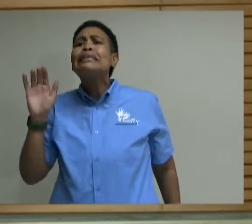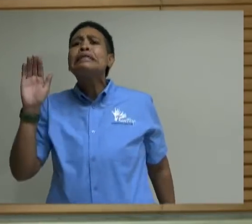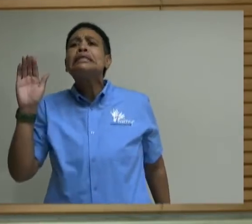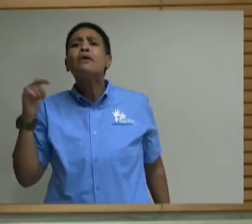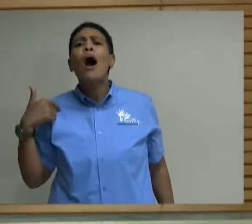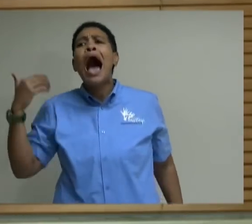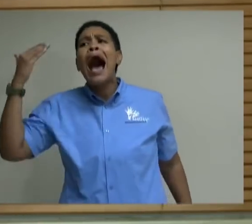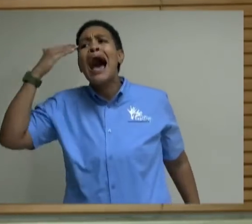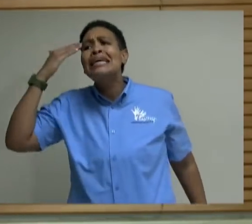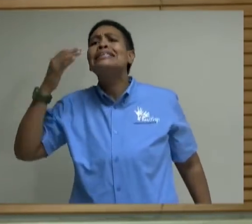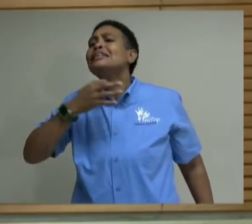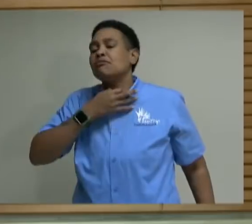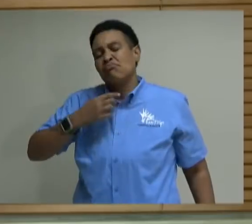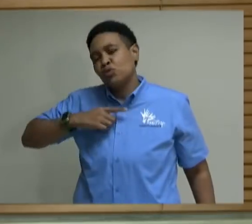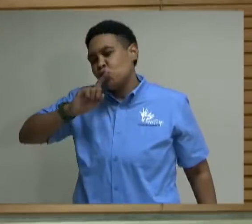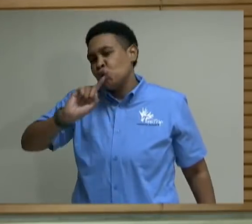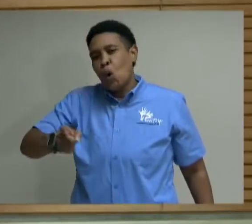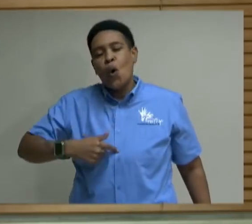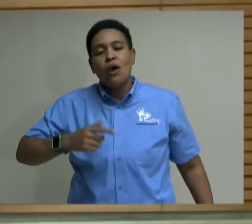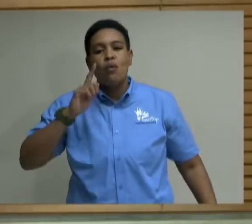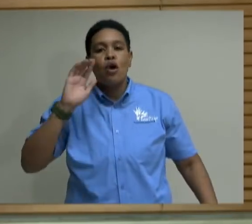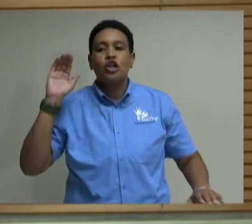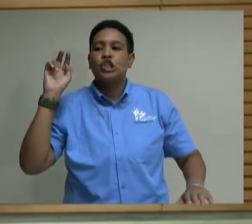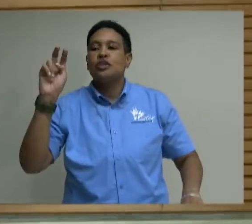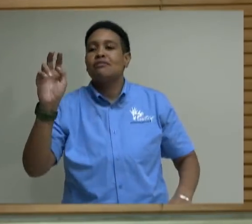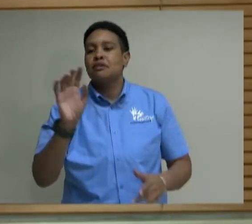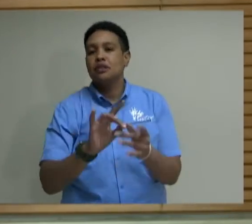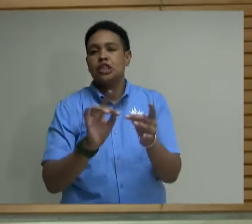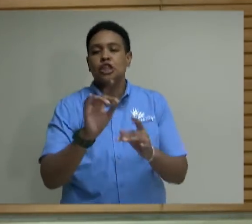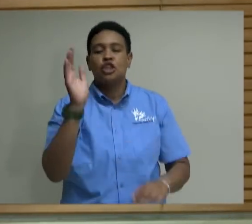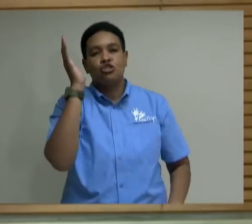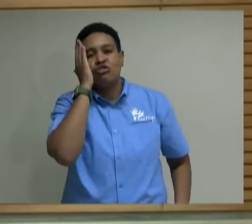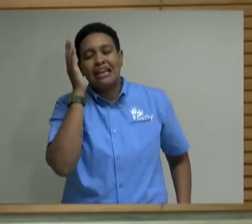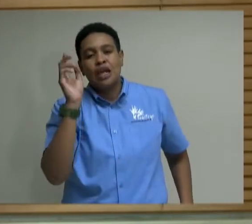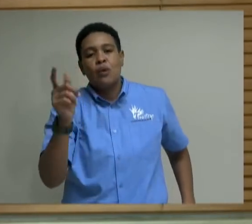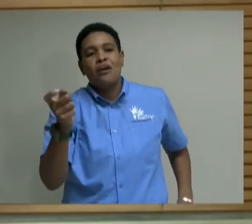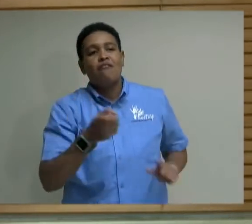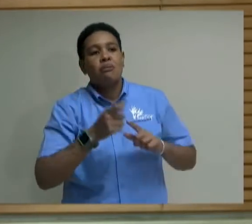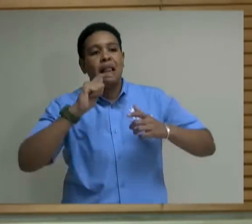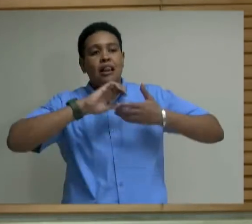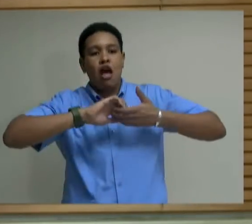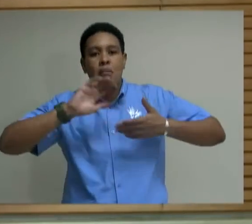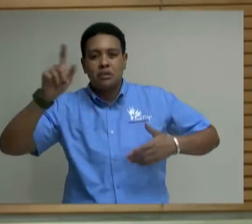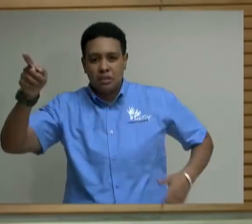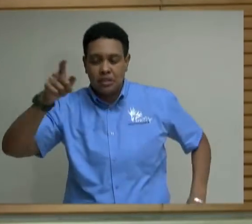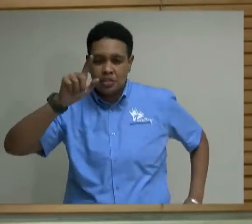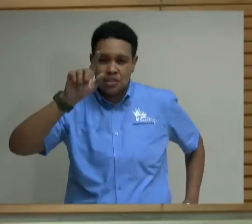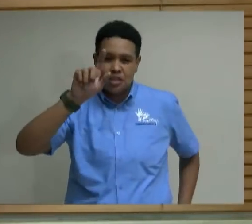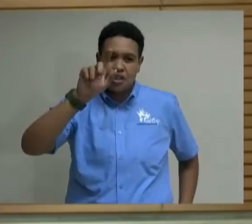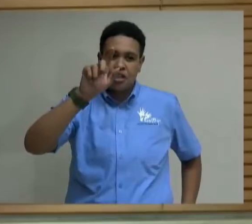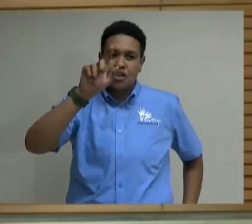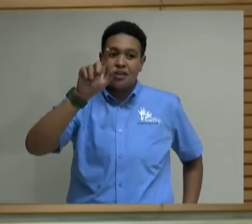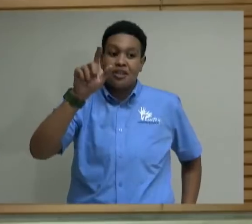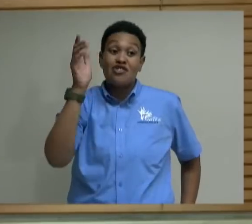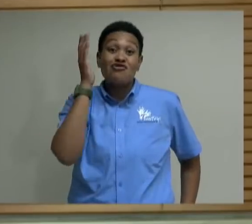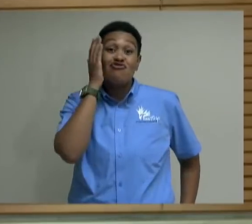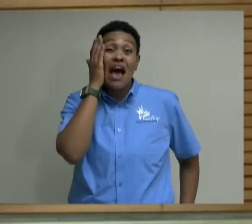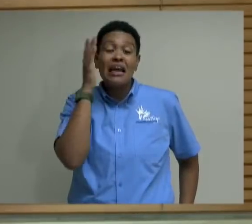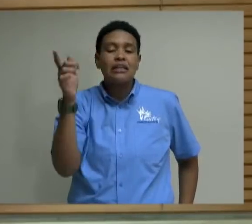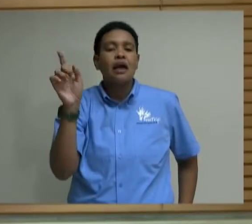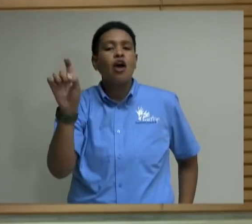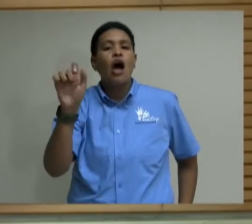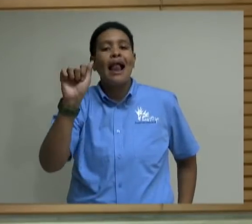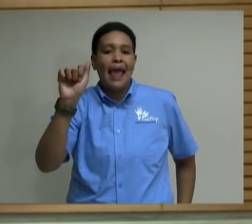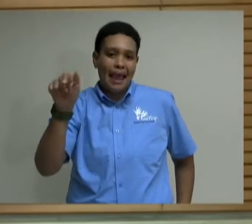go now to a resident quickly from St. Thomas. Resident we will refer to as Resident